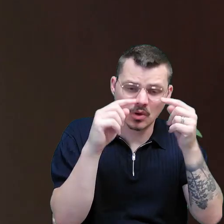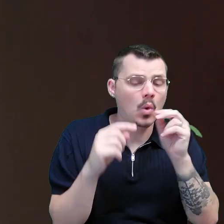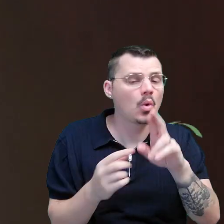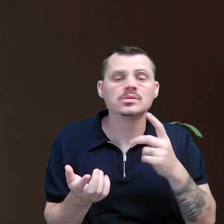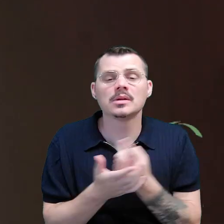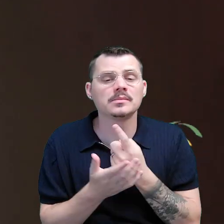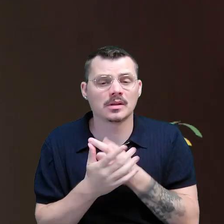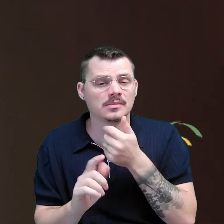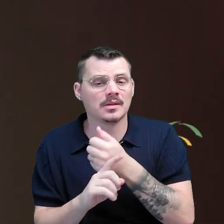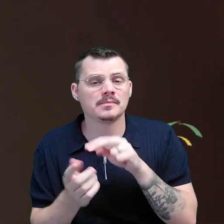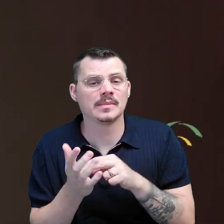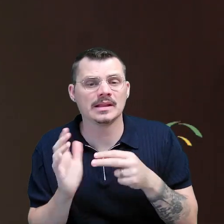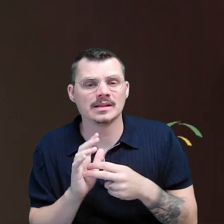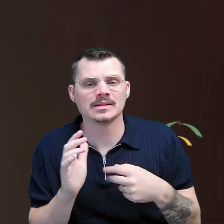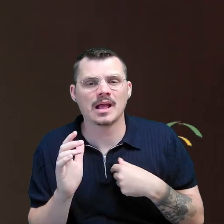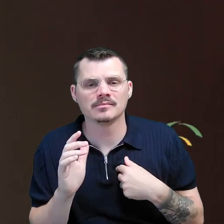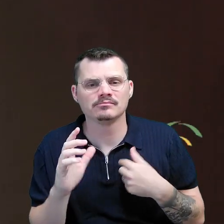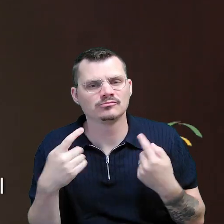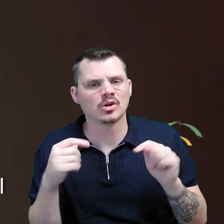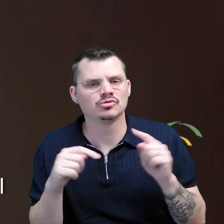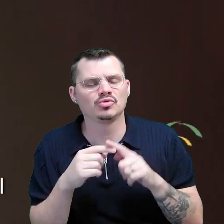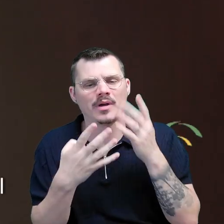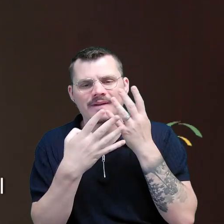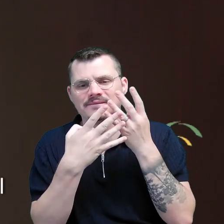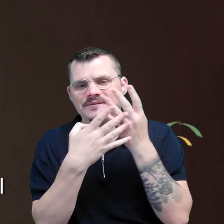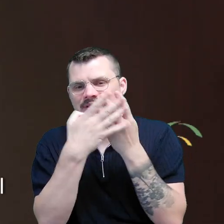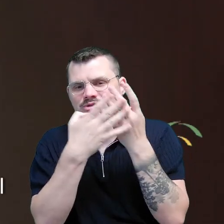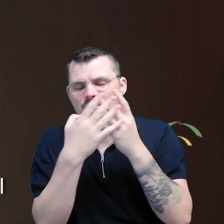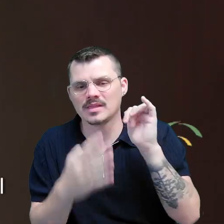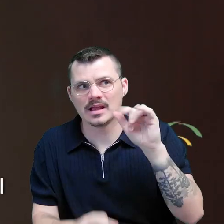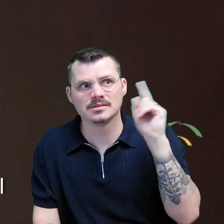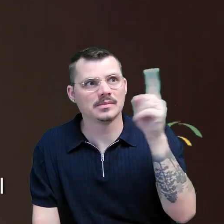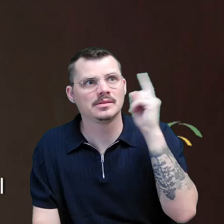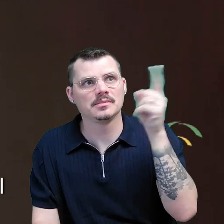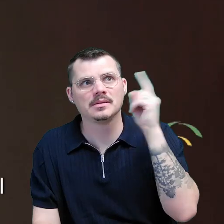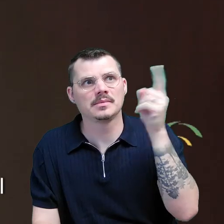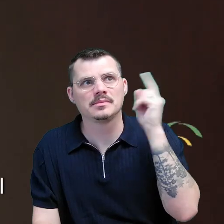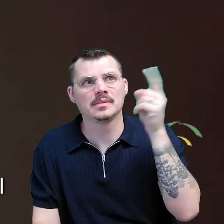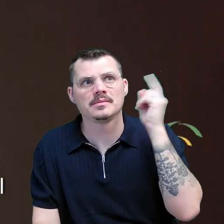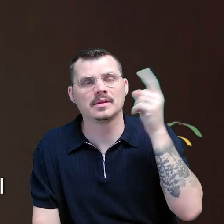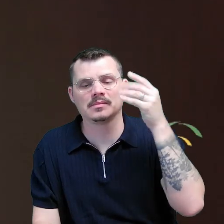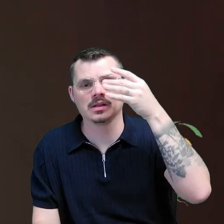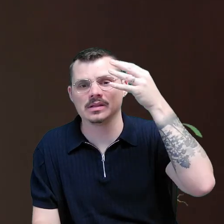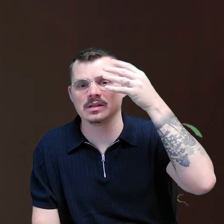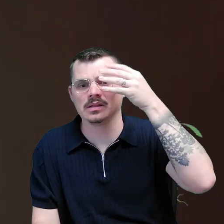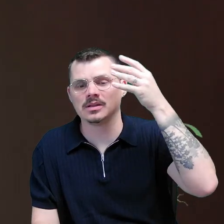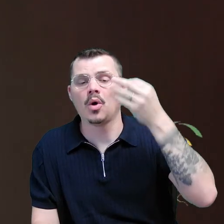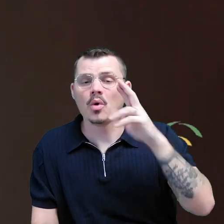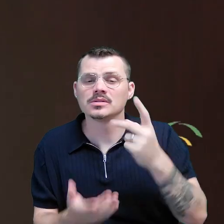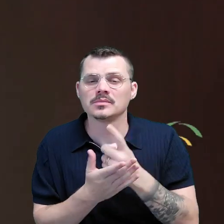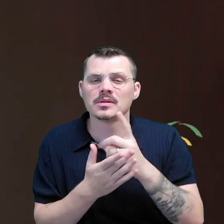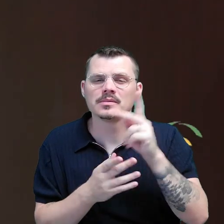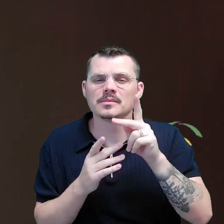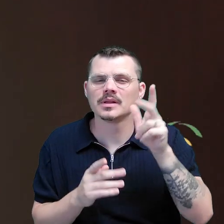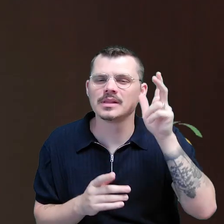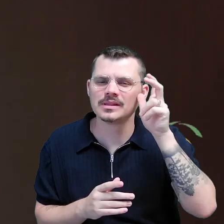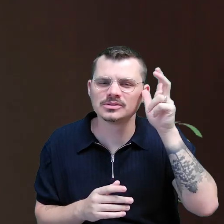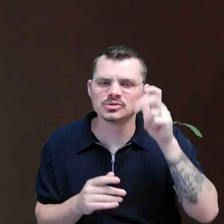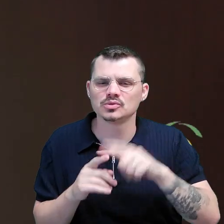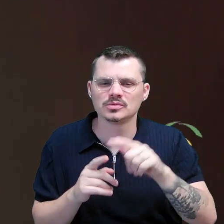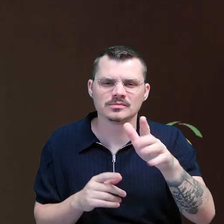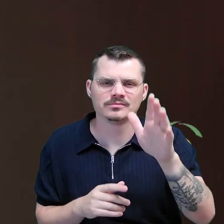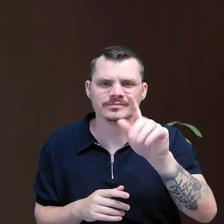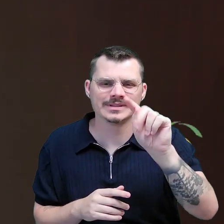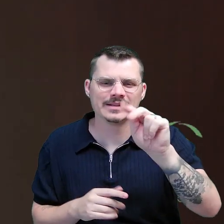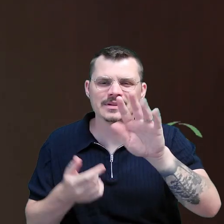means I'm filtering the spinning input. Or people will listen to the static, when you